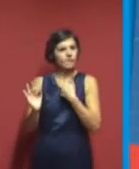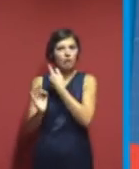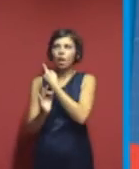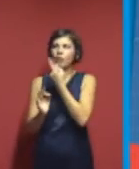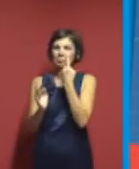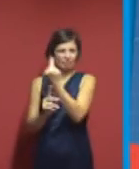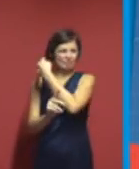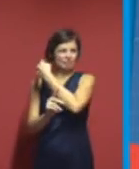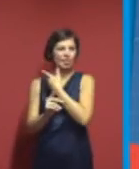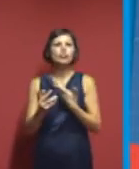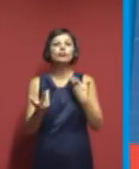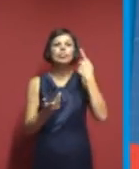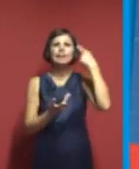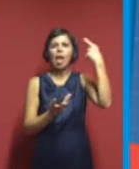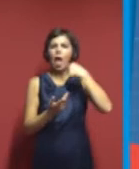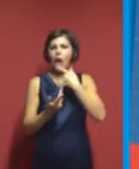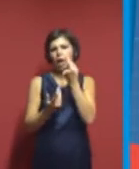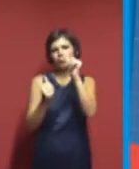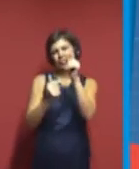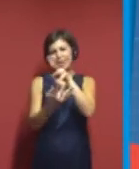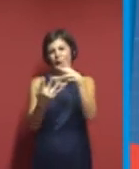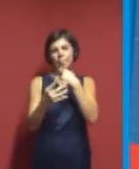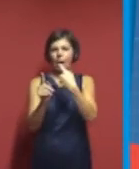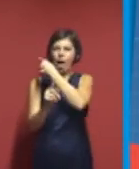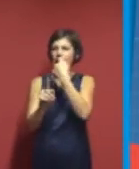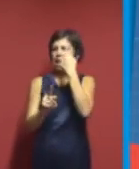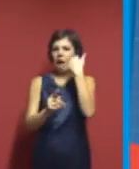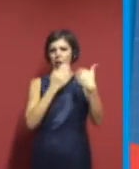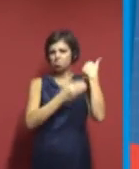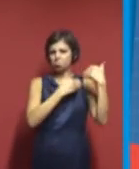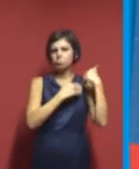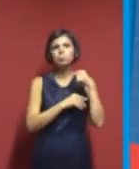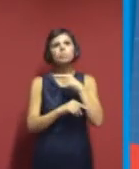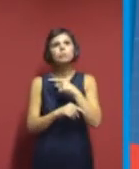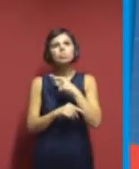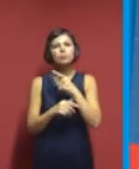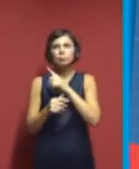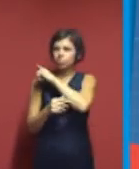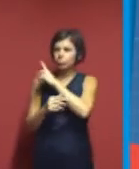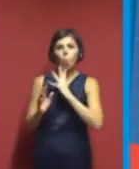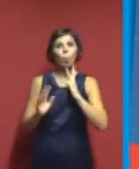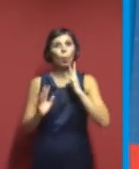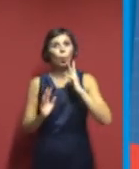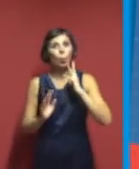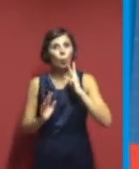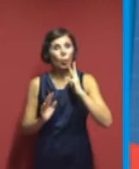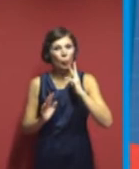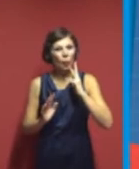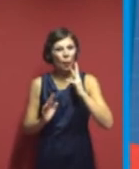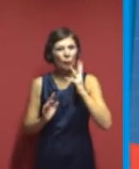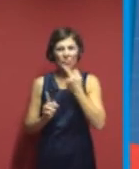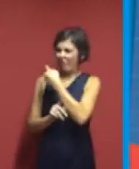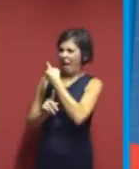is Italian and rather more elegant that I'm about to upload. But this